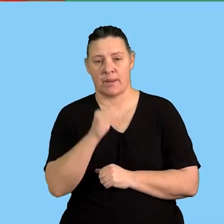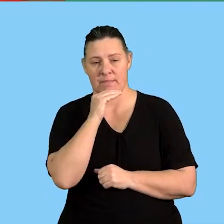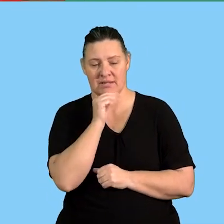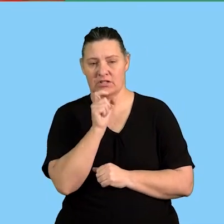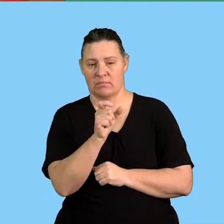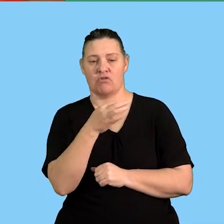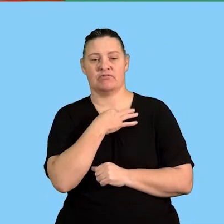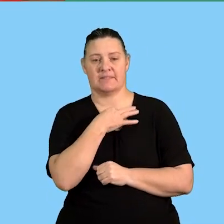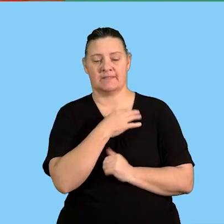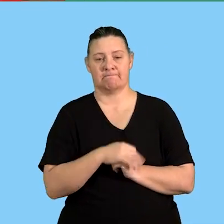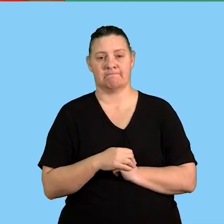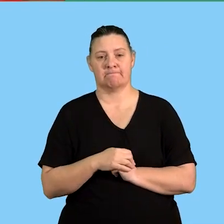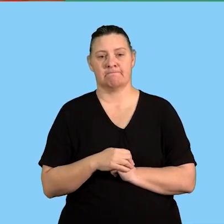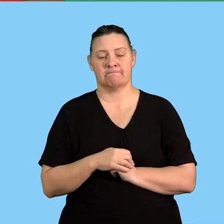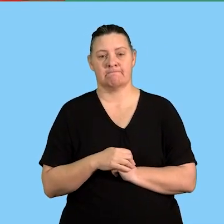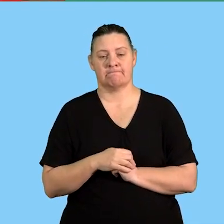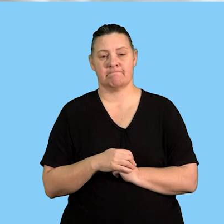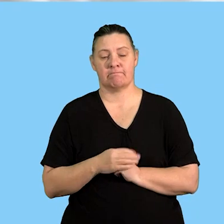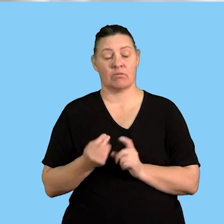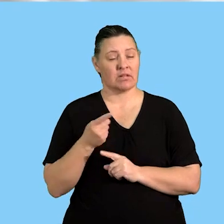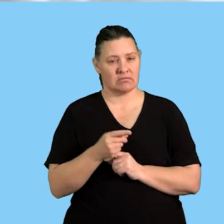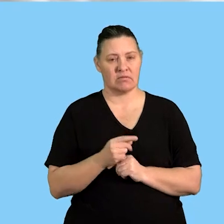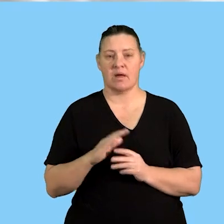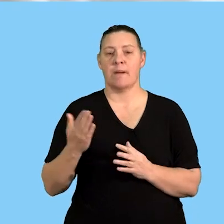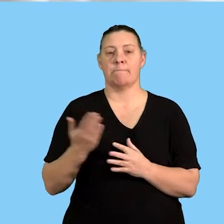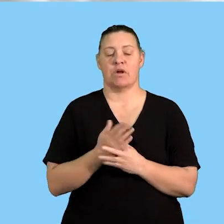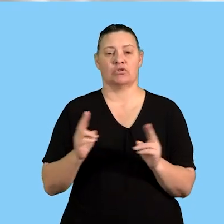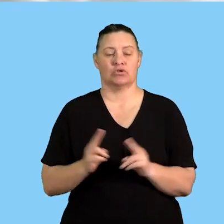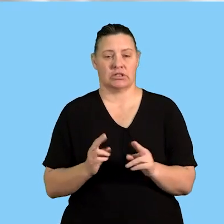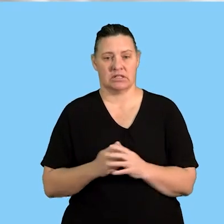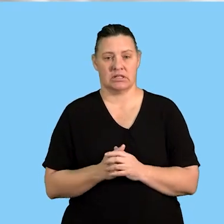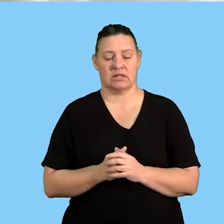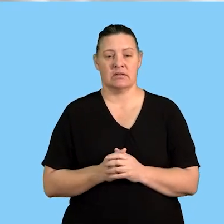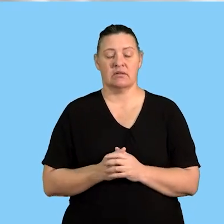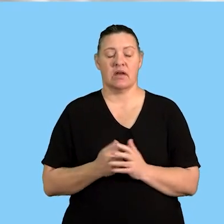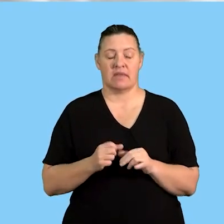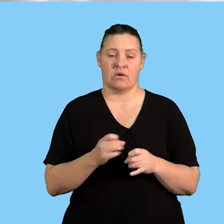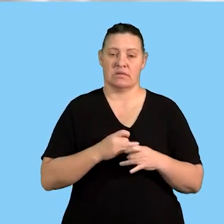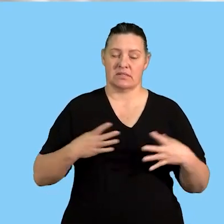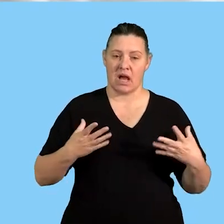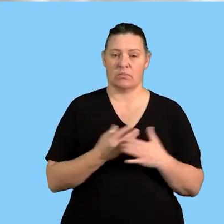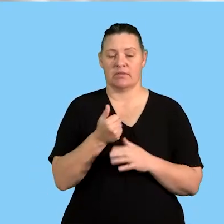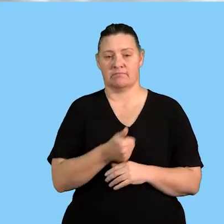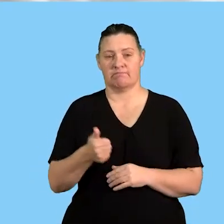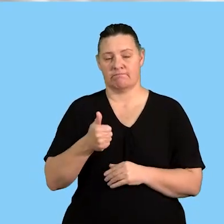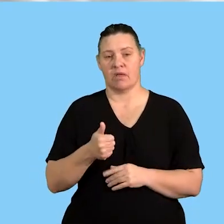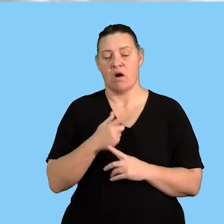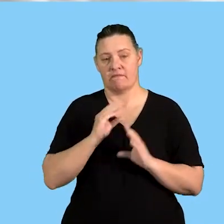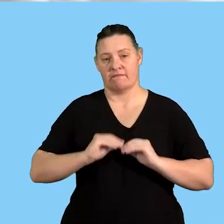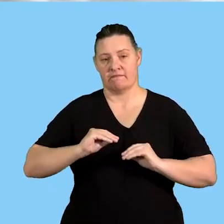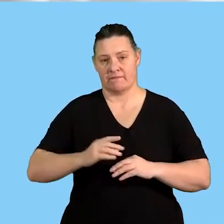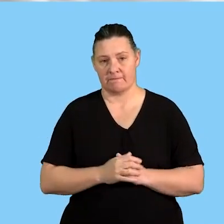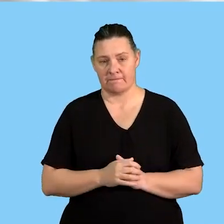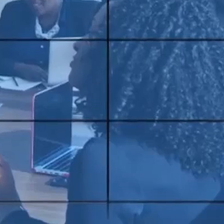term risk. So with that being said, let us take a short break, then we'll start with the main part of our lesson.